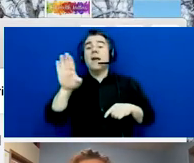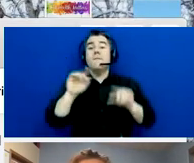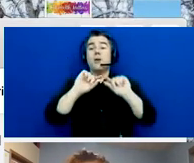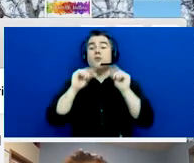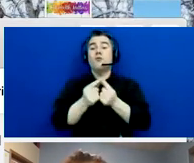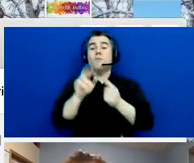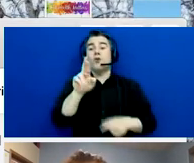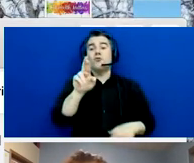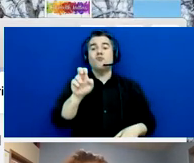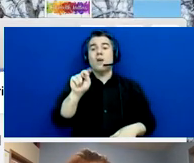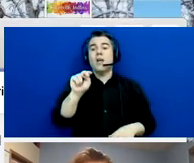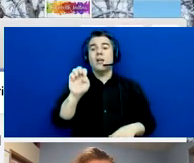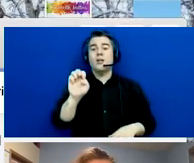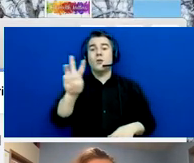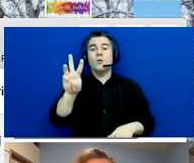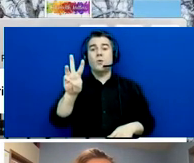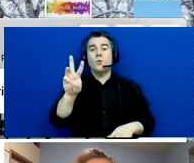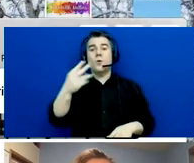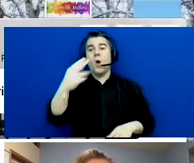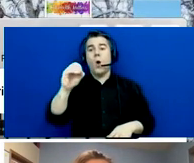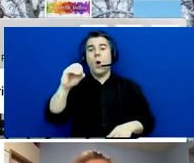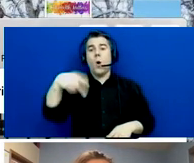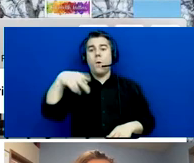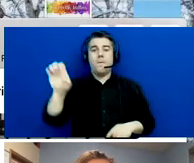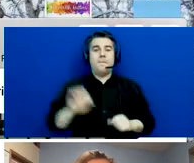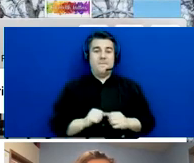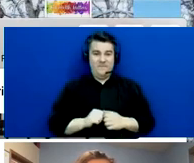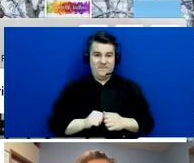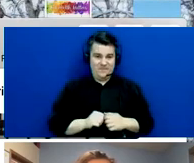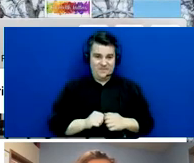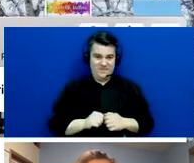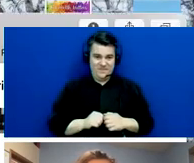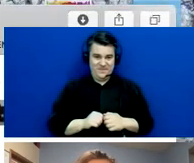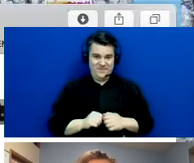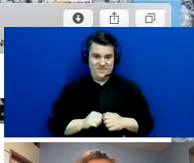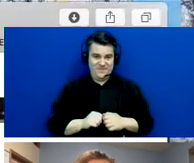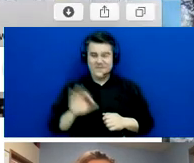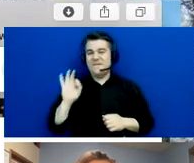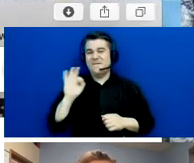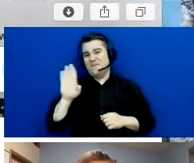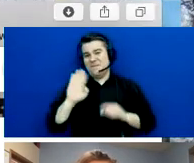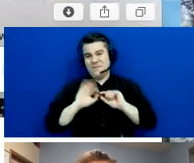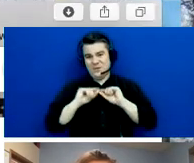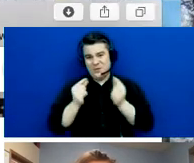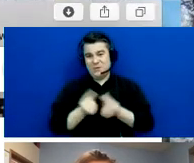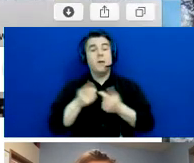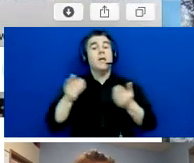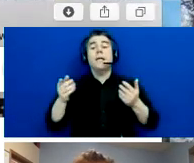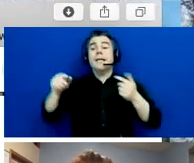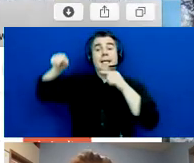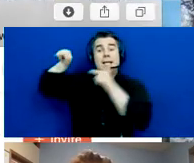Renewed Hope. Renewed Hope is our Facebook group. And in here, you can